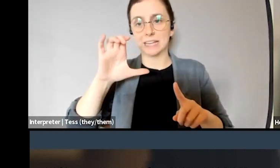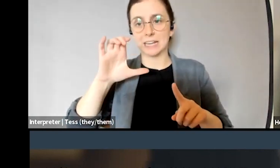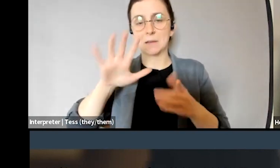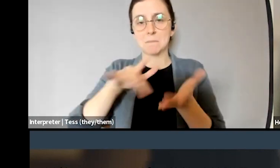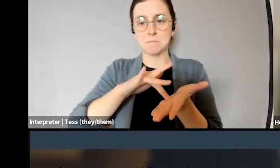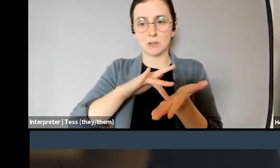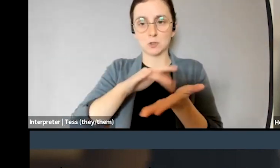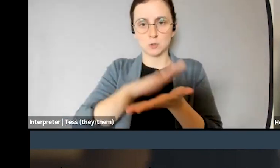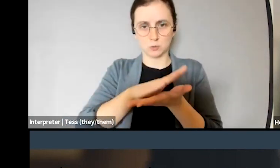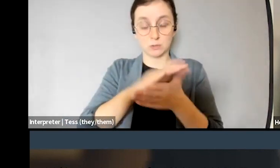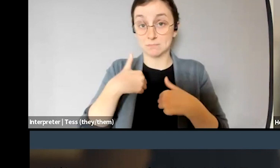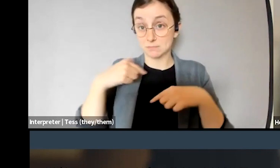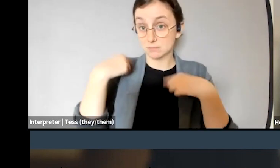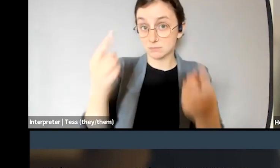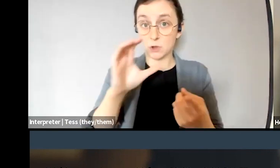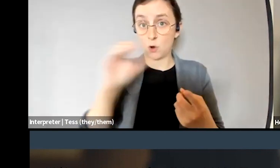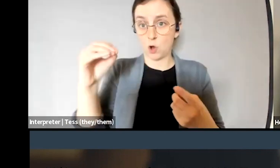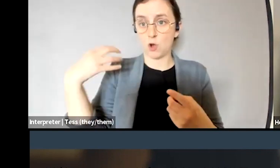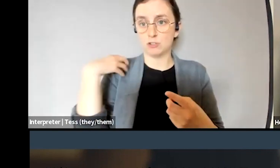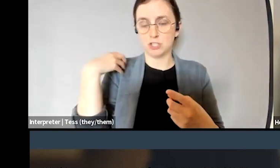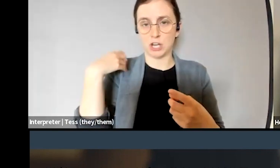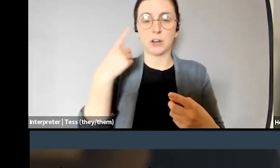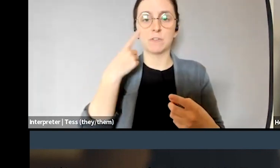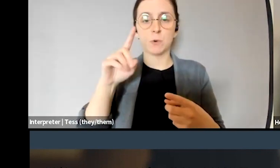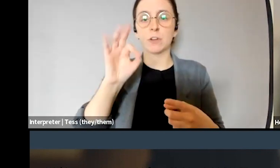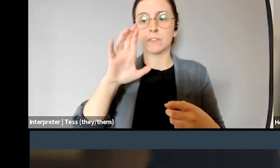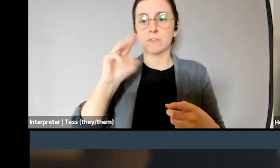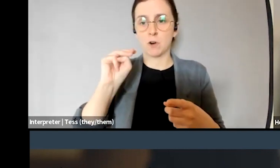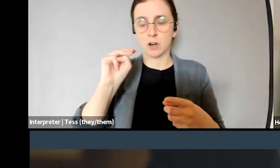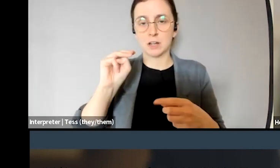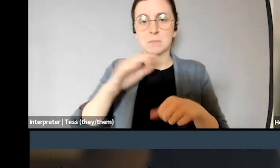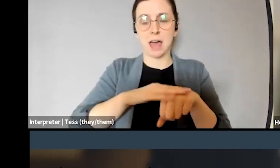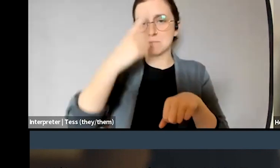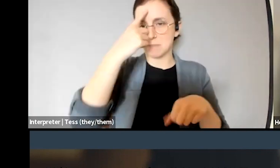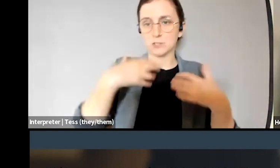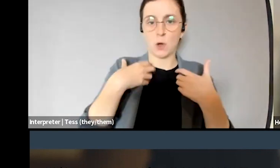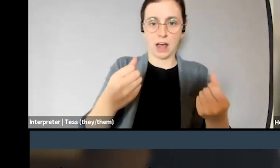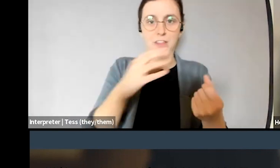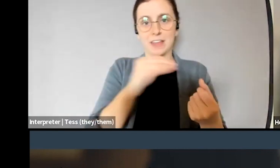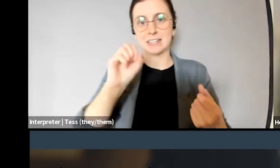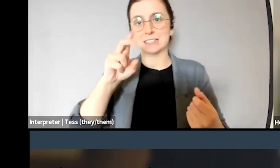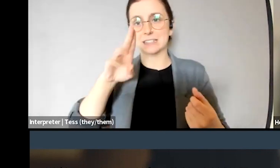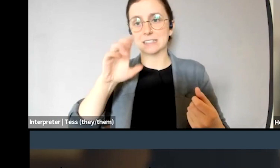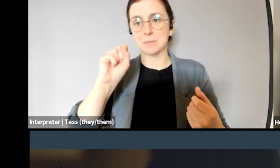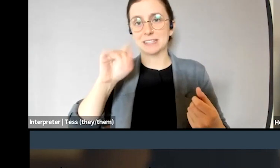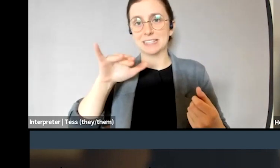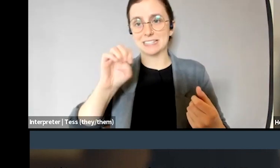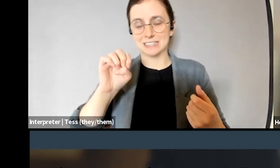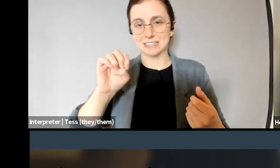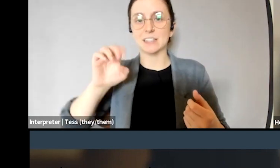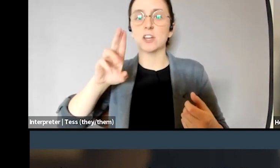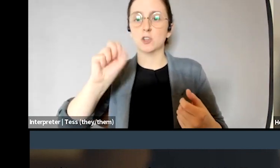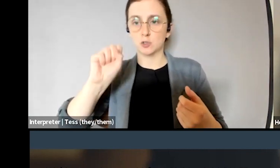of the Forum on Mental Health and Substance Use Disorders with my friend and colleague Maggie Allegria, who kicked off this